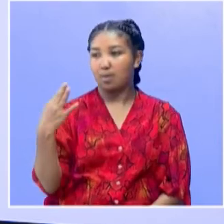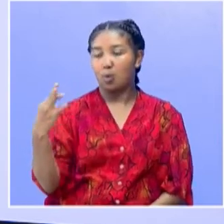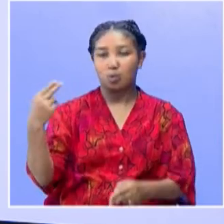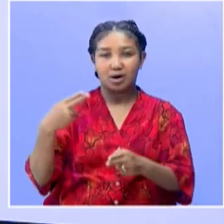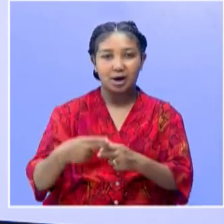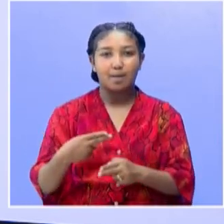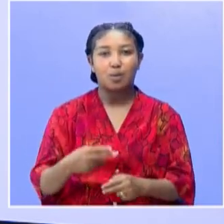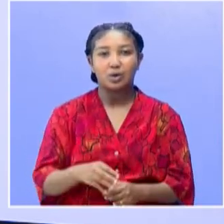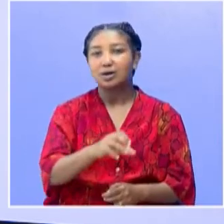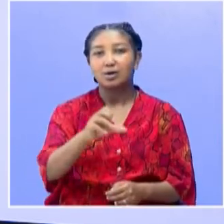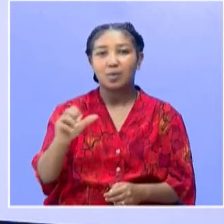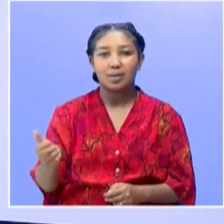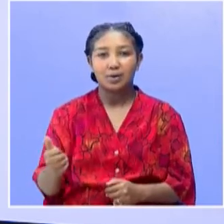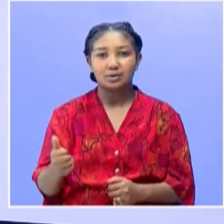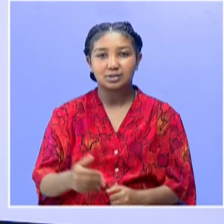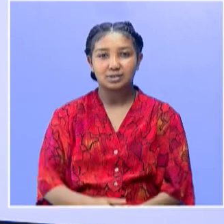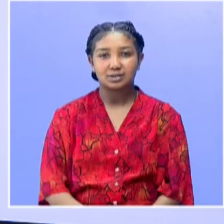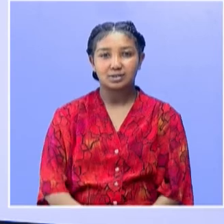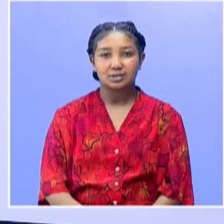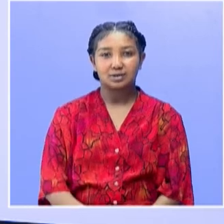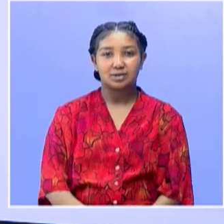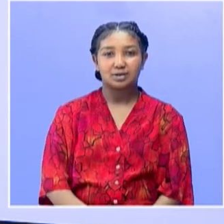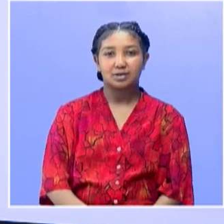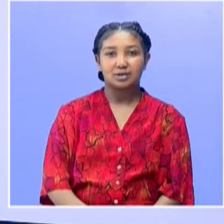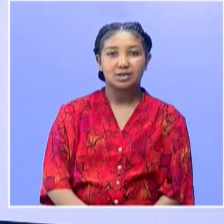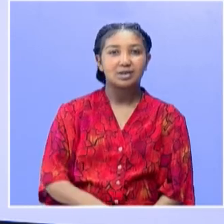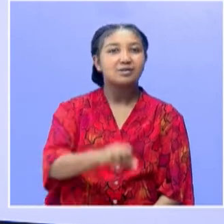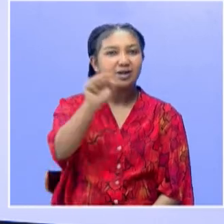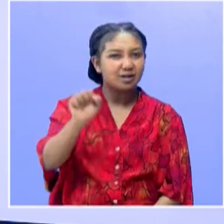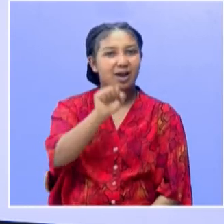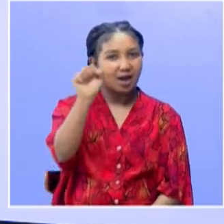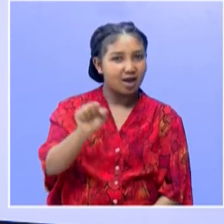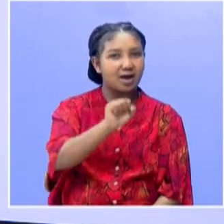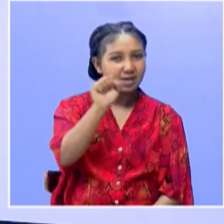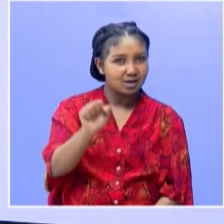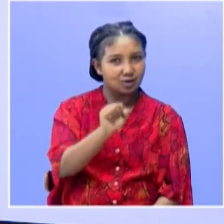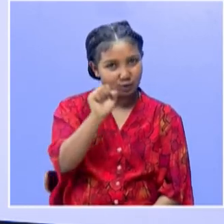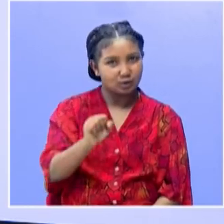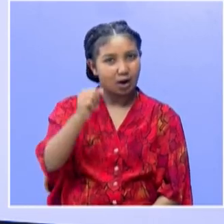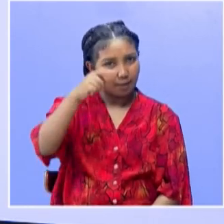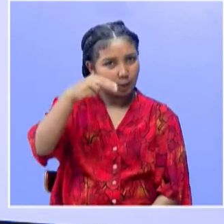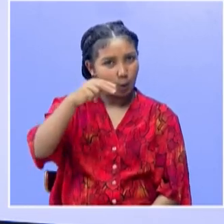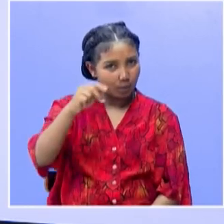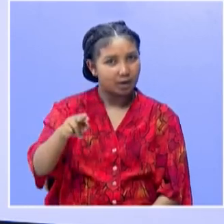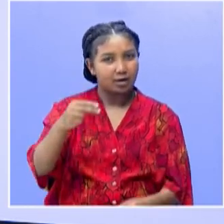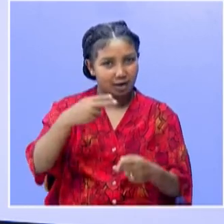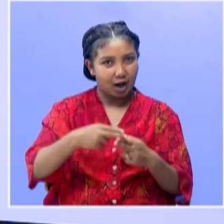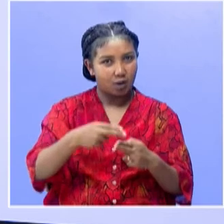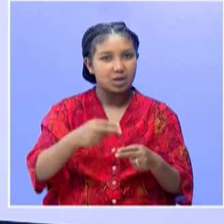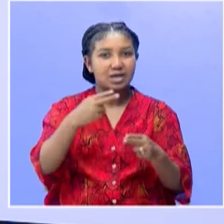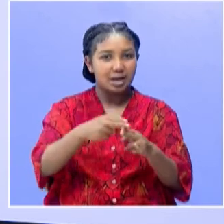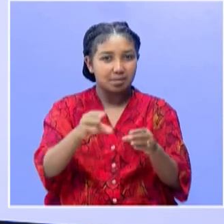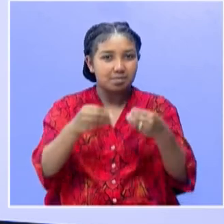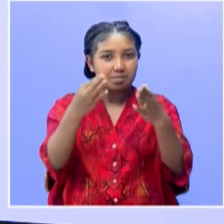How about, what else do we have here? Proper noun. Saturday. It is what? A proper noun. It's a name